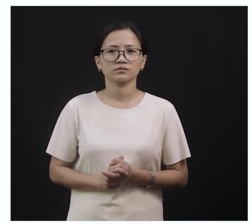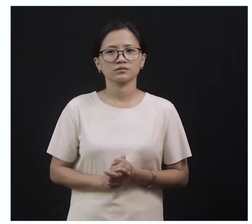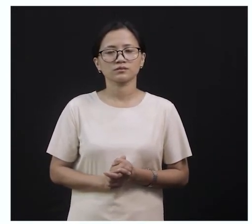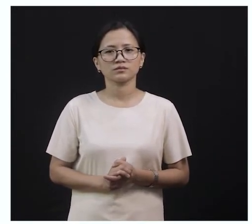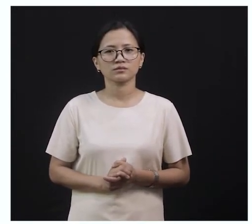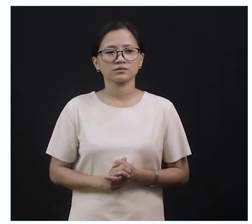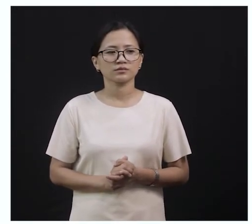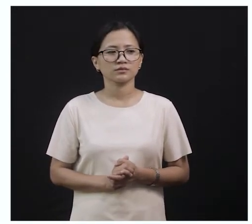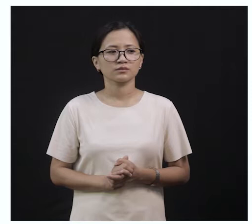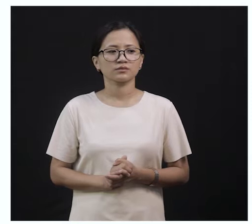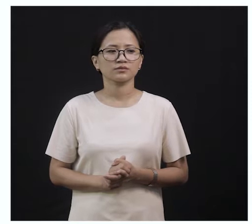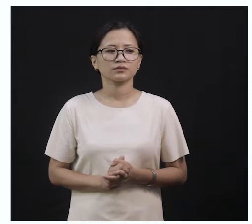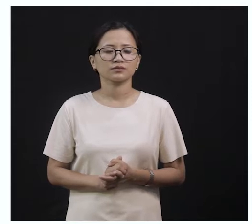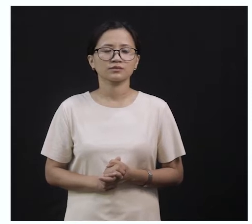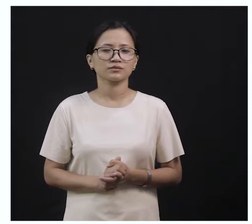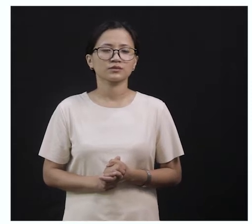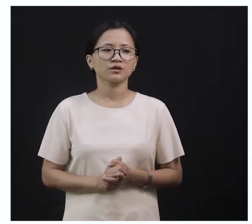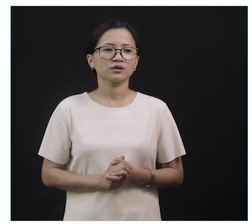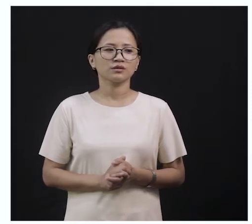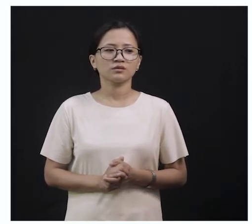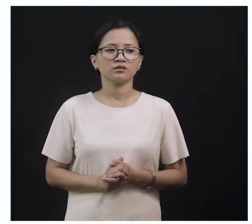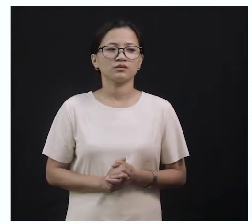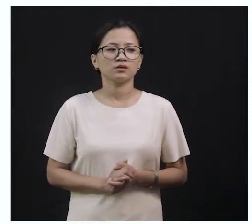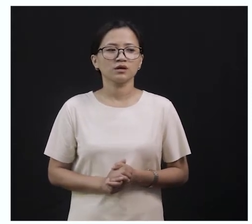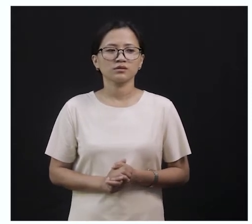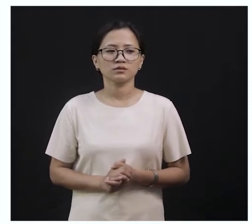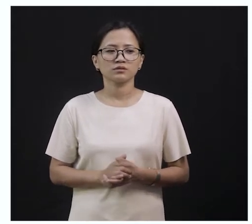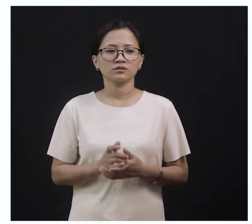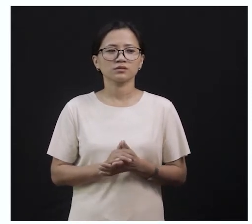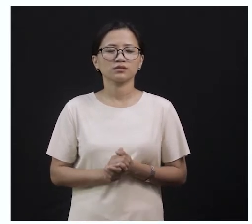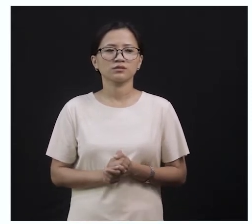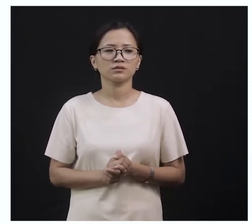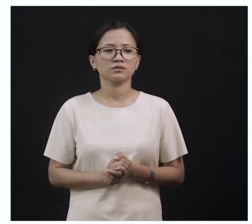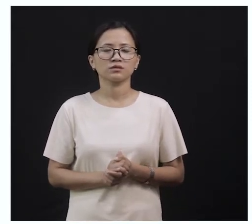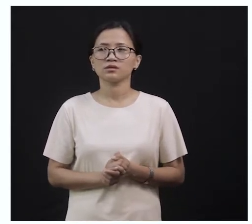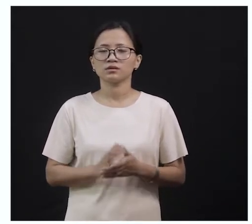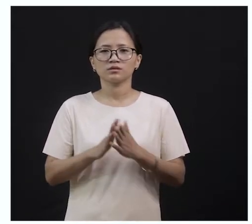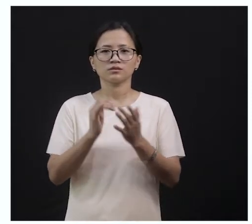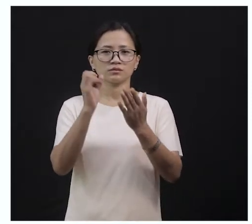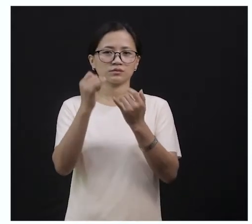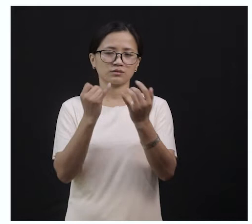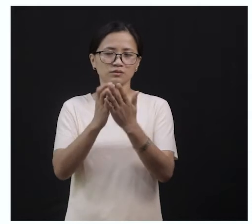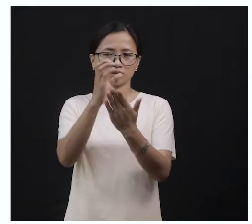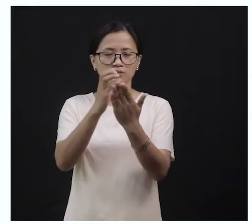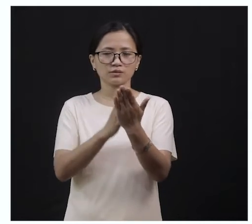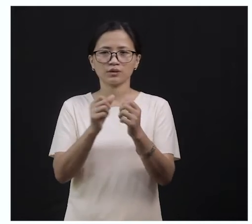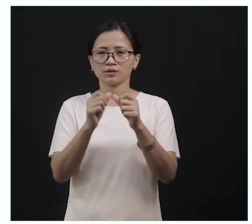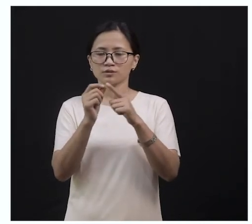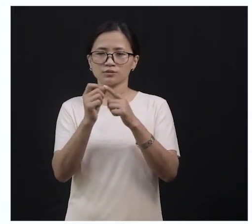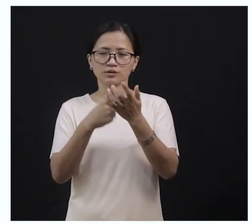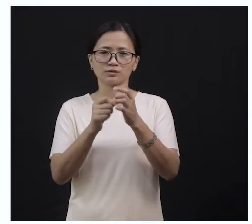see, if they did not exist, we would not know its beauty. Now, this poem is also about the appreciation